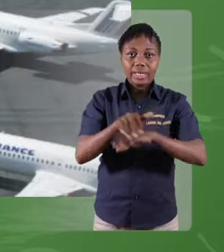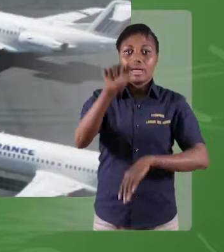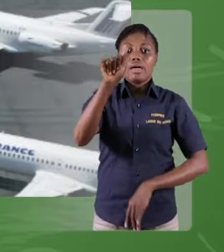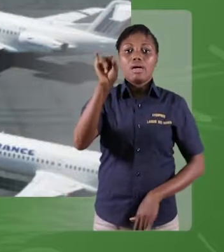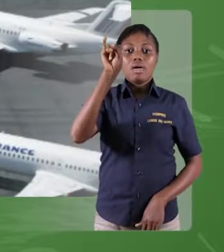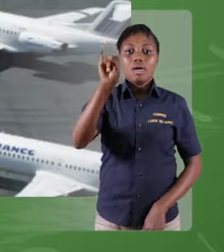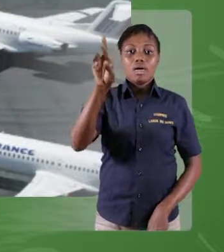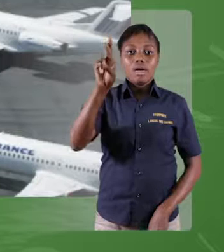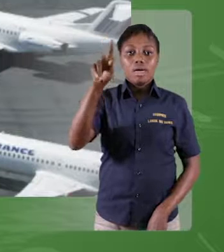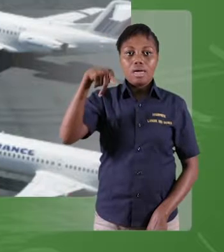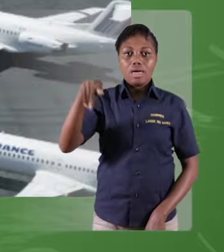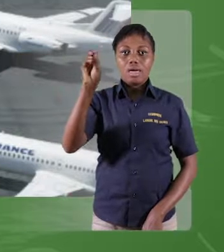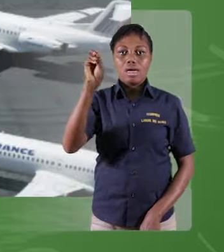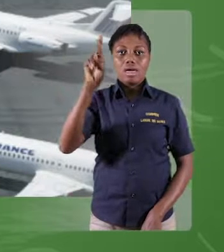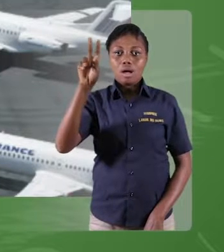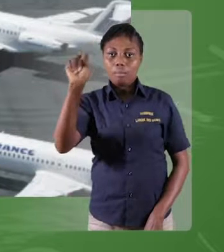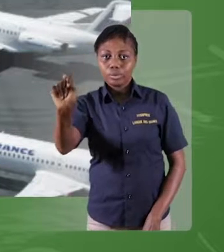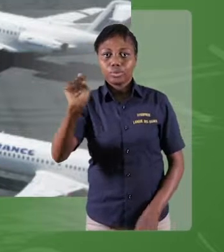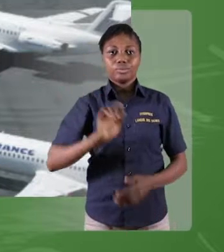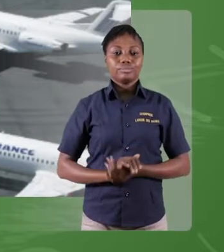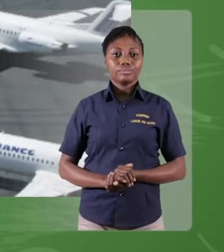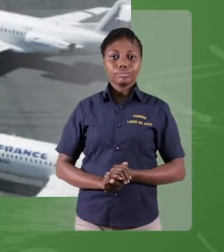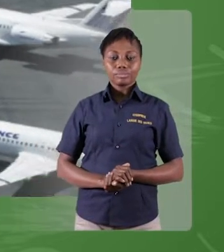an airport. Okay, airport.